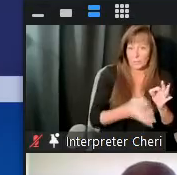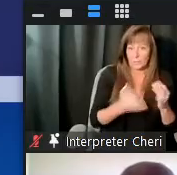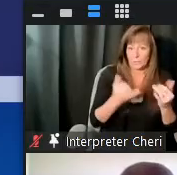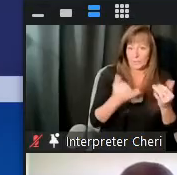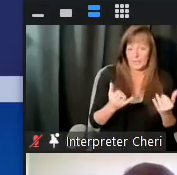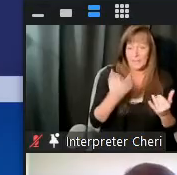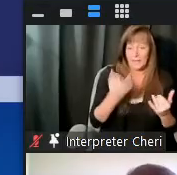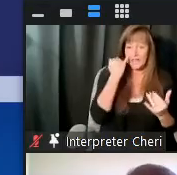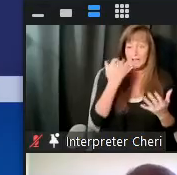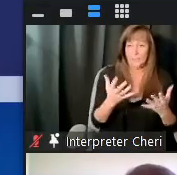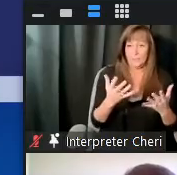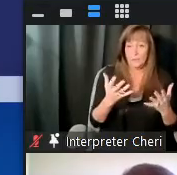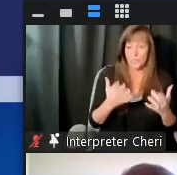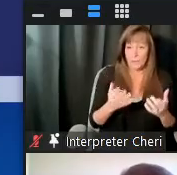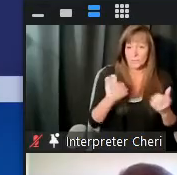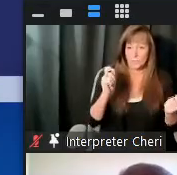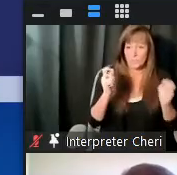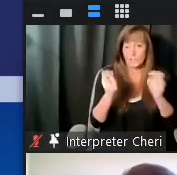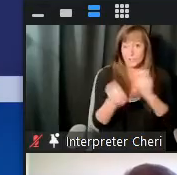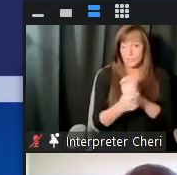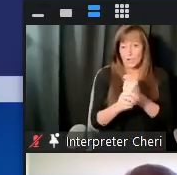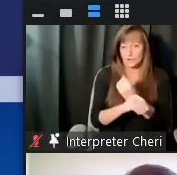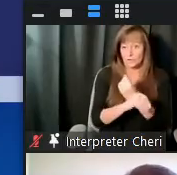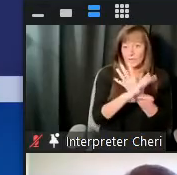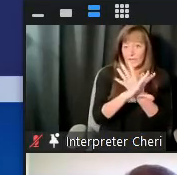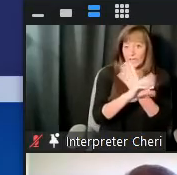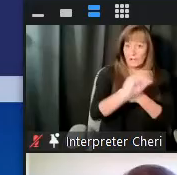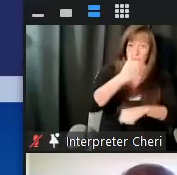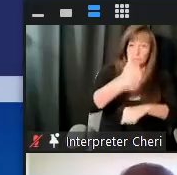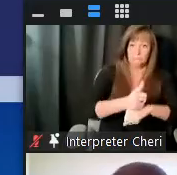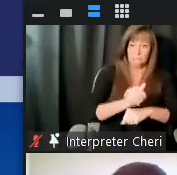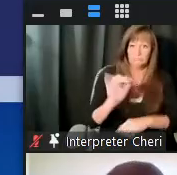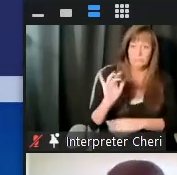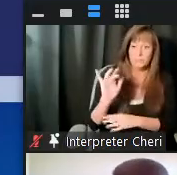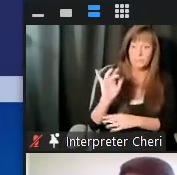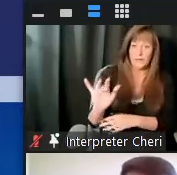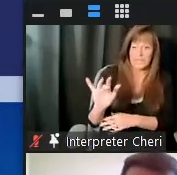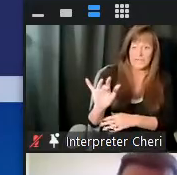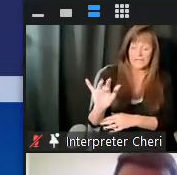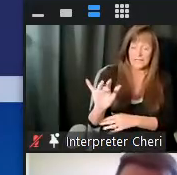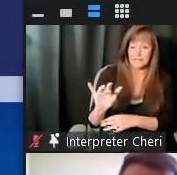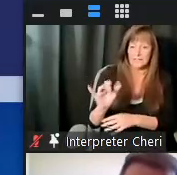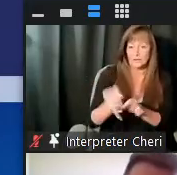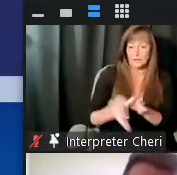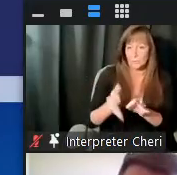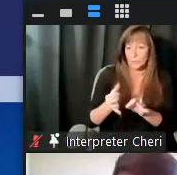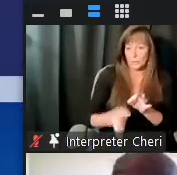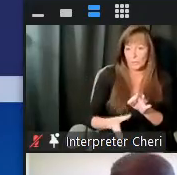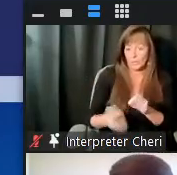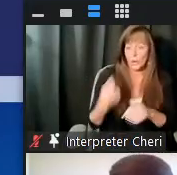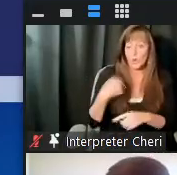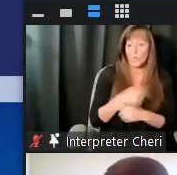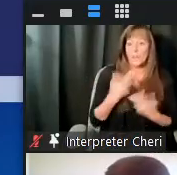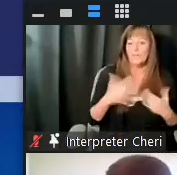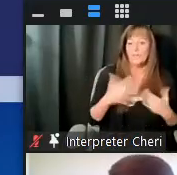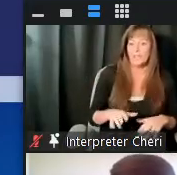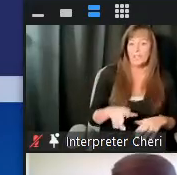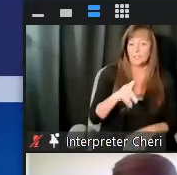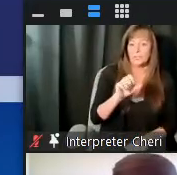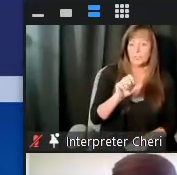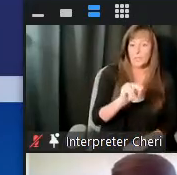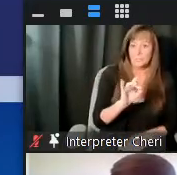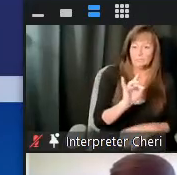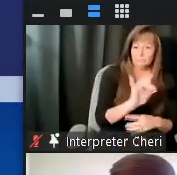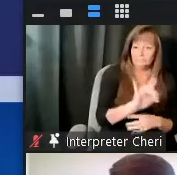like to adjust your video settings accordingly. We've pinned everyone, but feel free to take a moment to adjust what you need